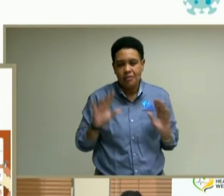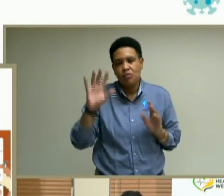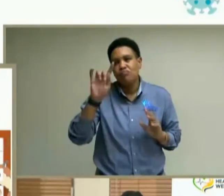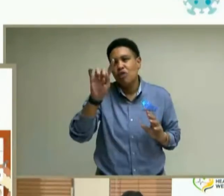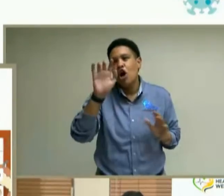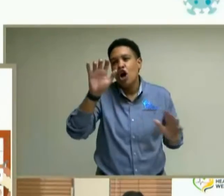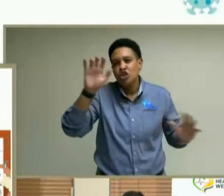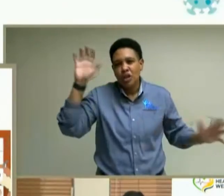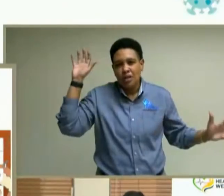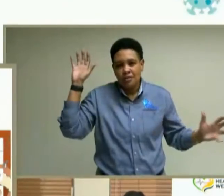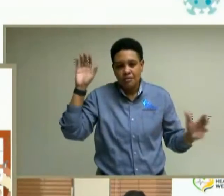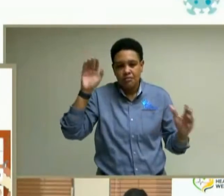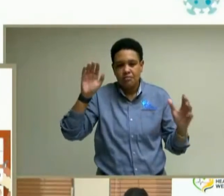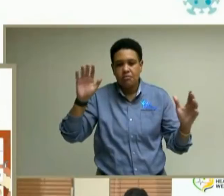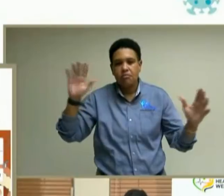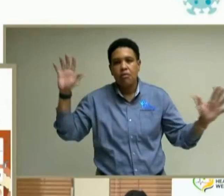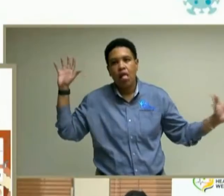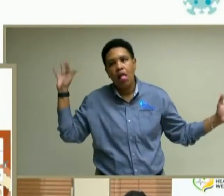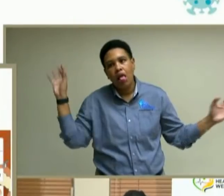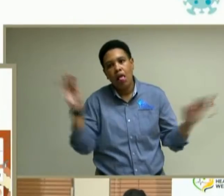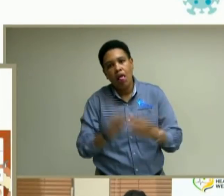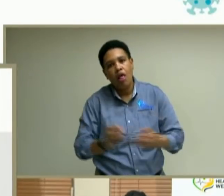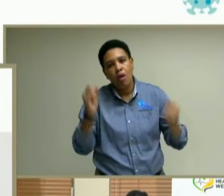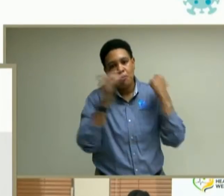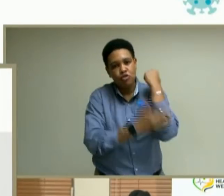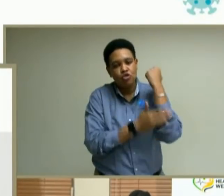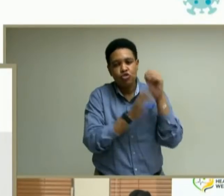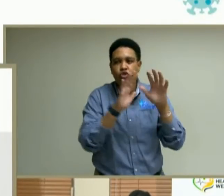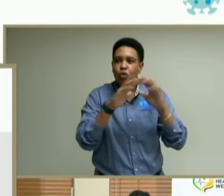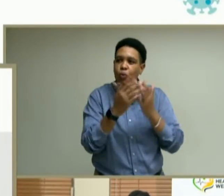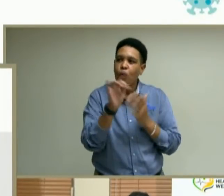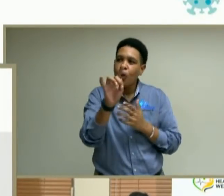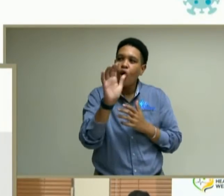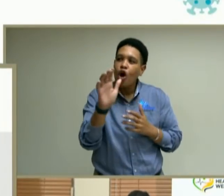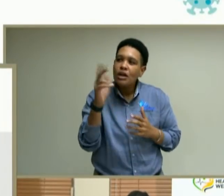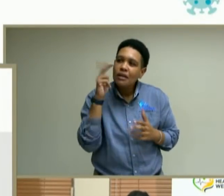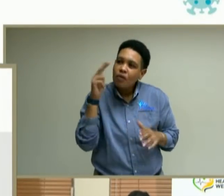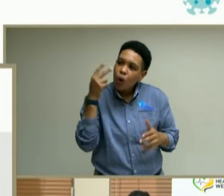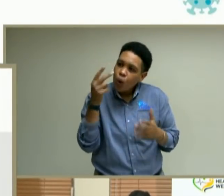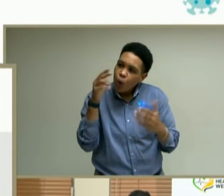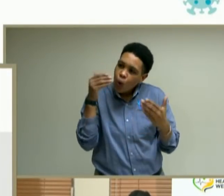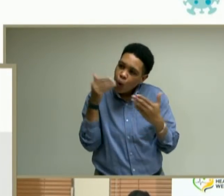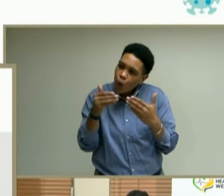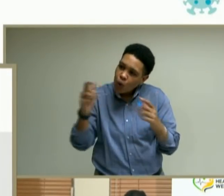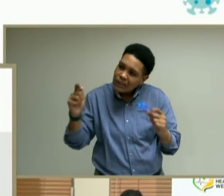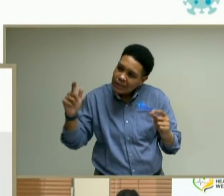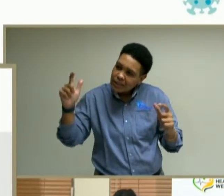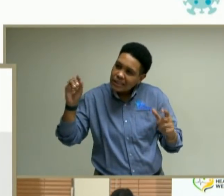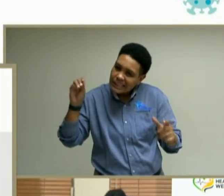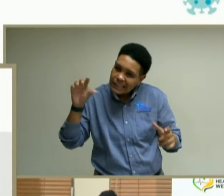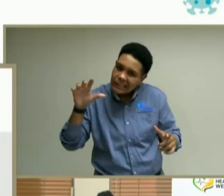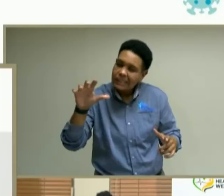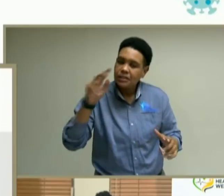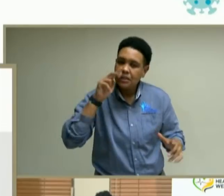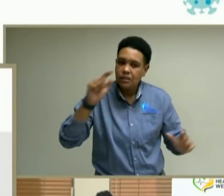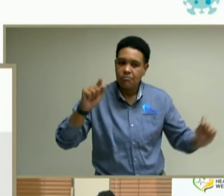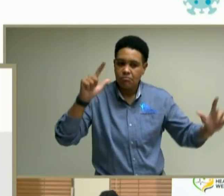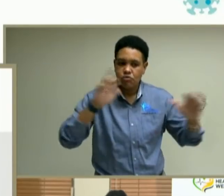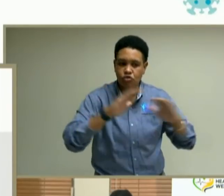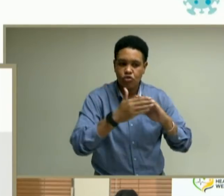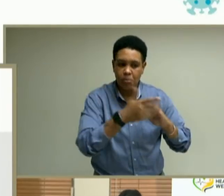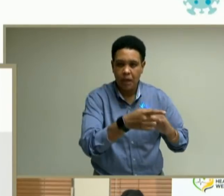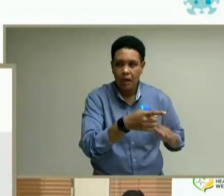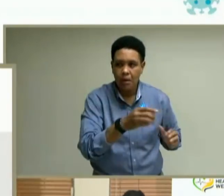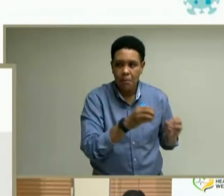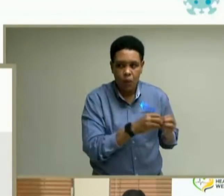when it comes to deaths per population. And we give a closer view in this slide. And that ends